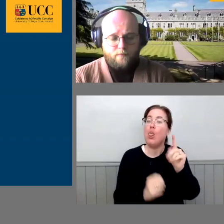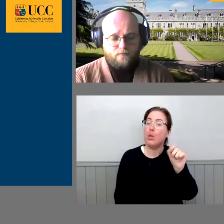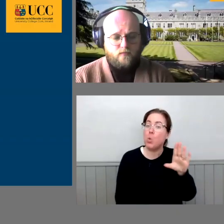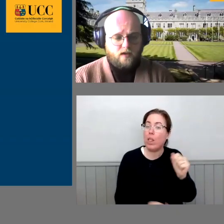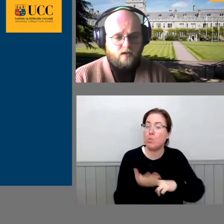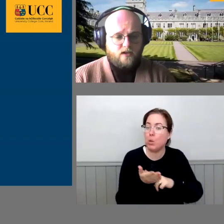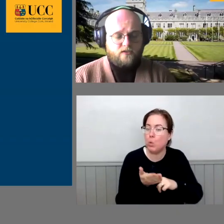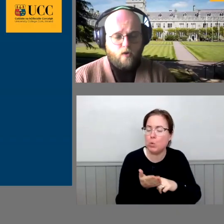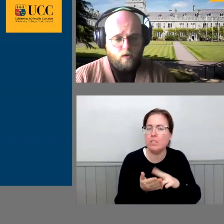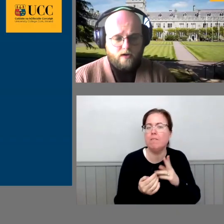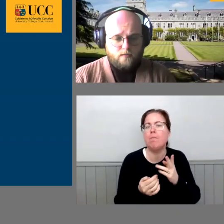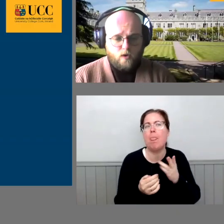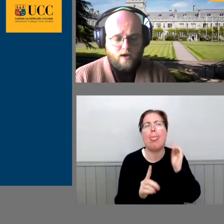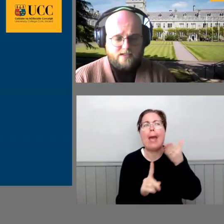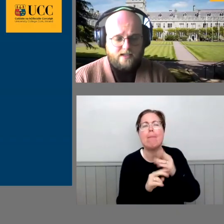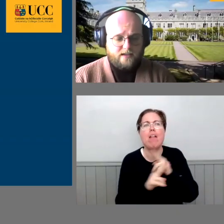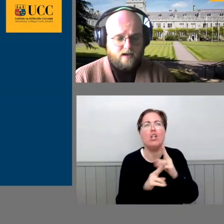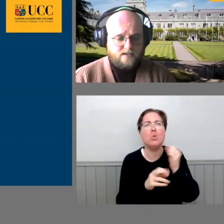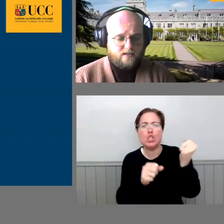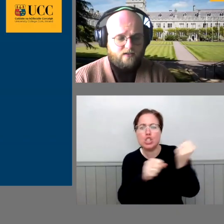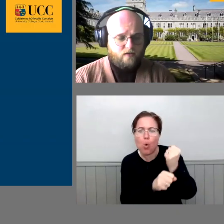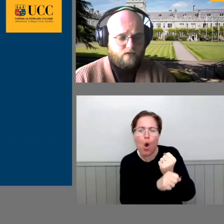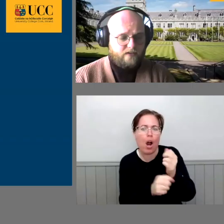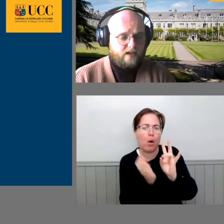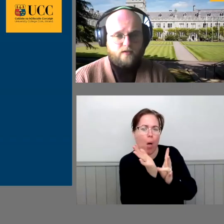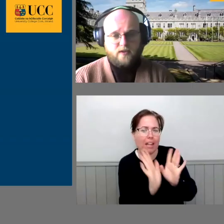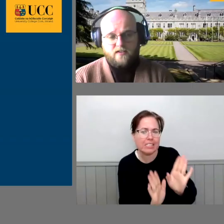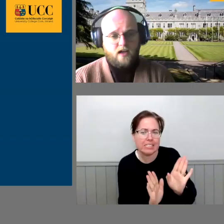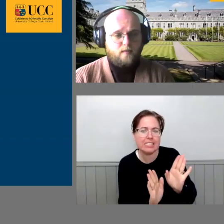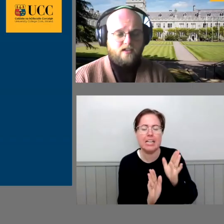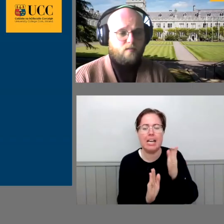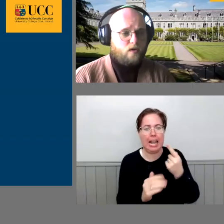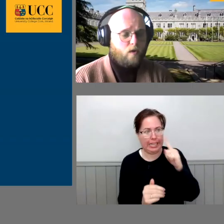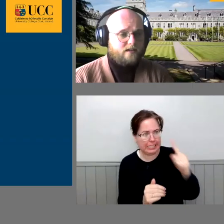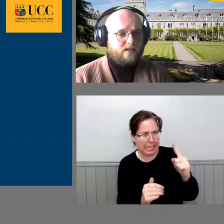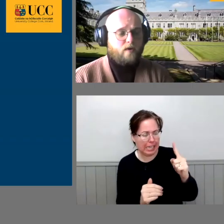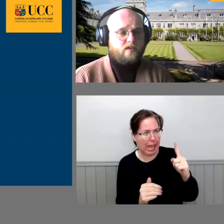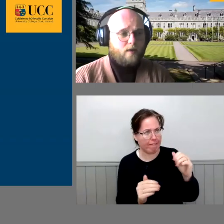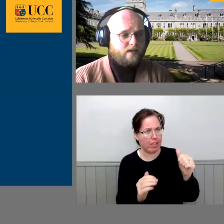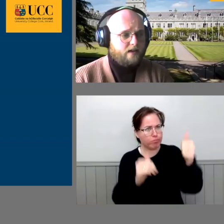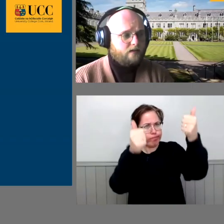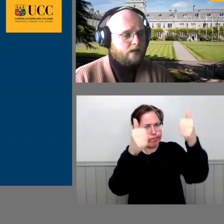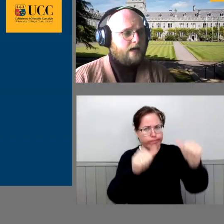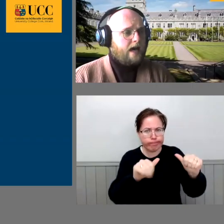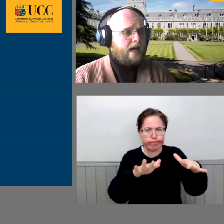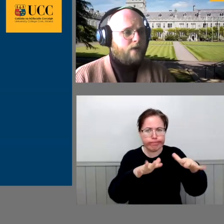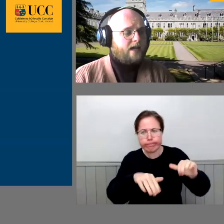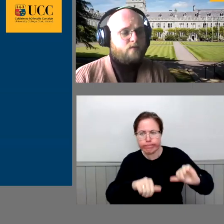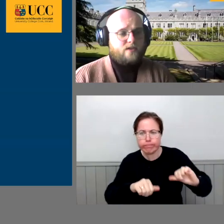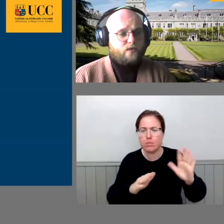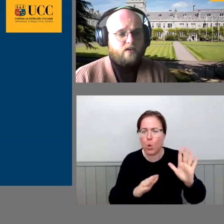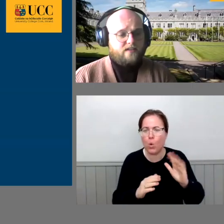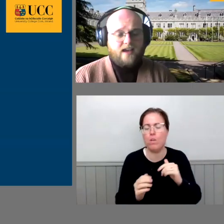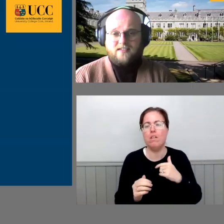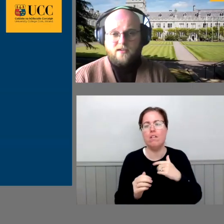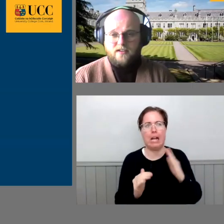to score quality in the context of seeing if something is high, medium, or low quality. It wasn't about that. And there